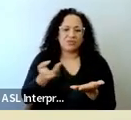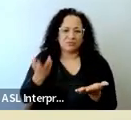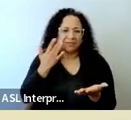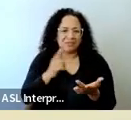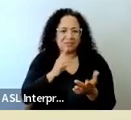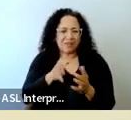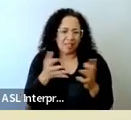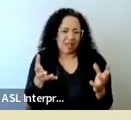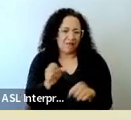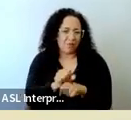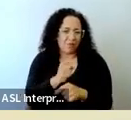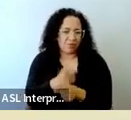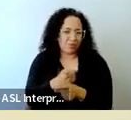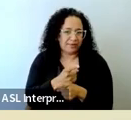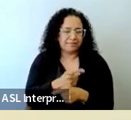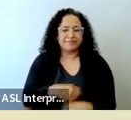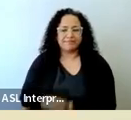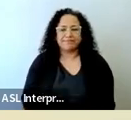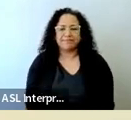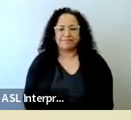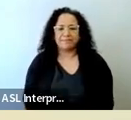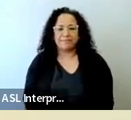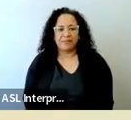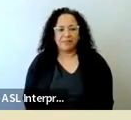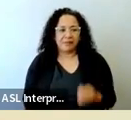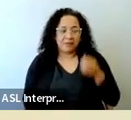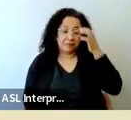right? Next slide, please.